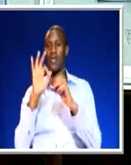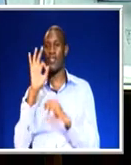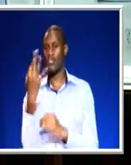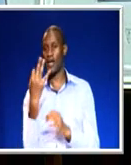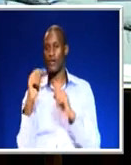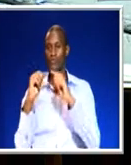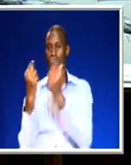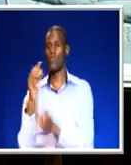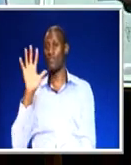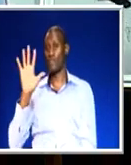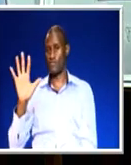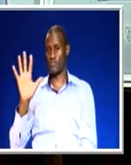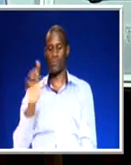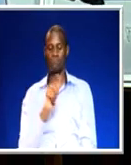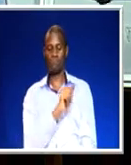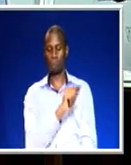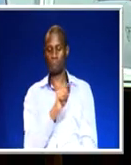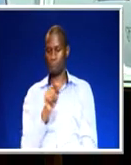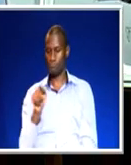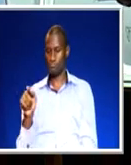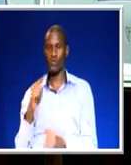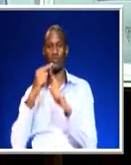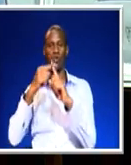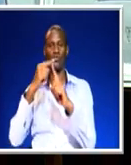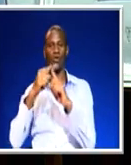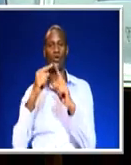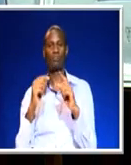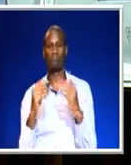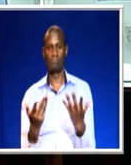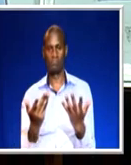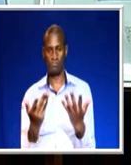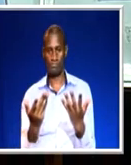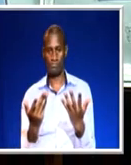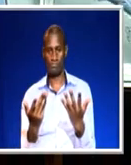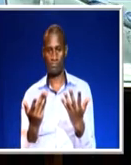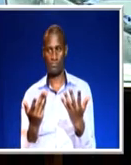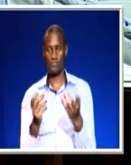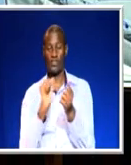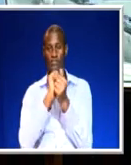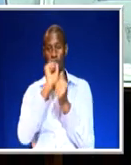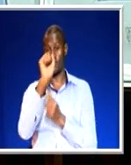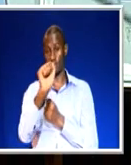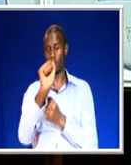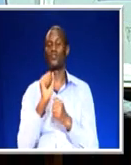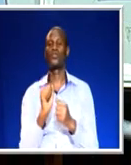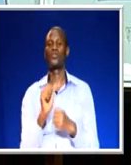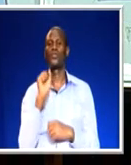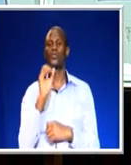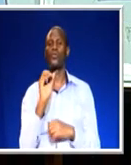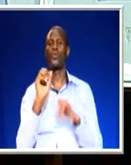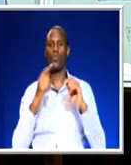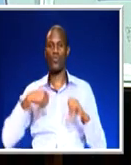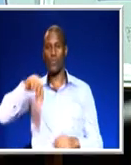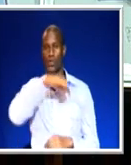of 5. Now the total of these three groups is 15. So we can